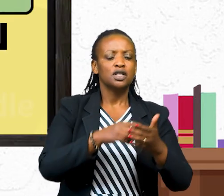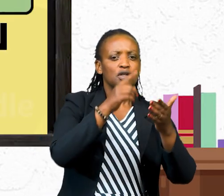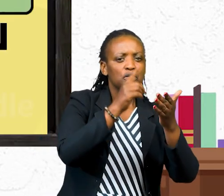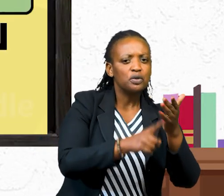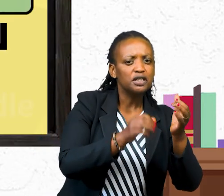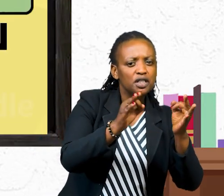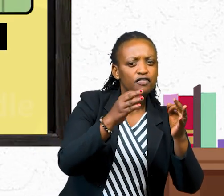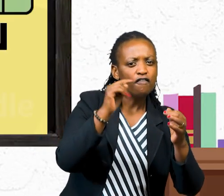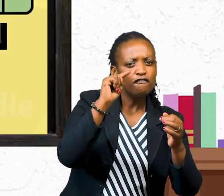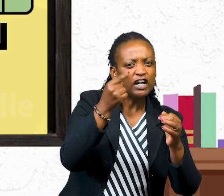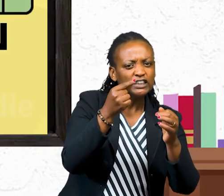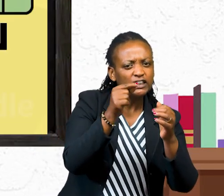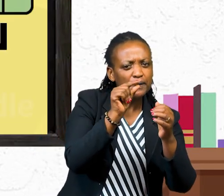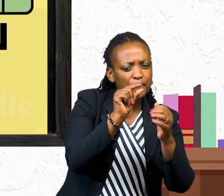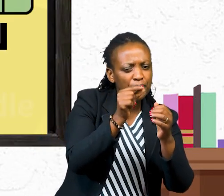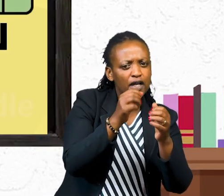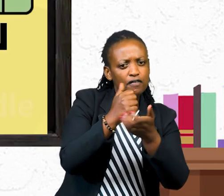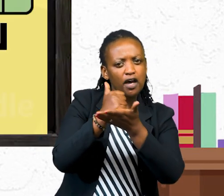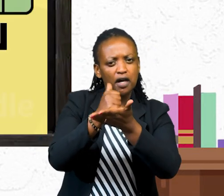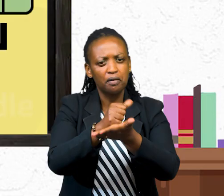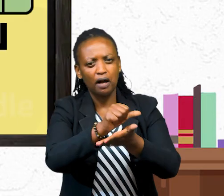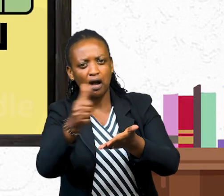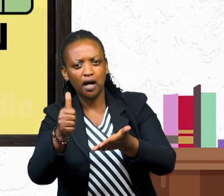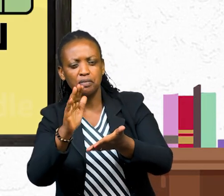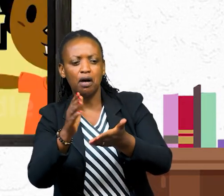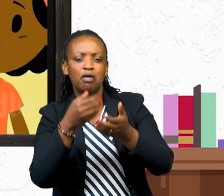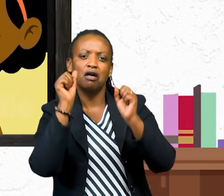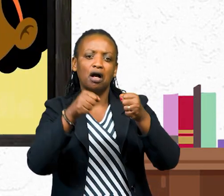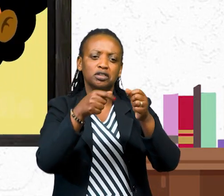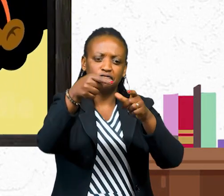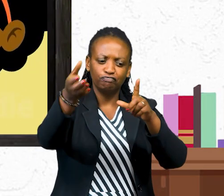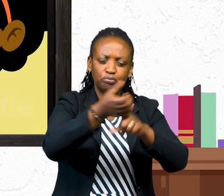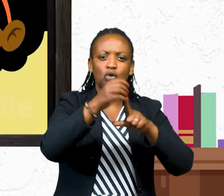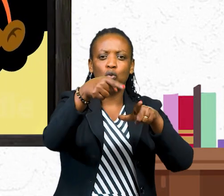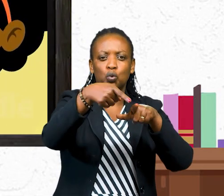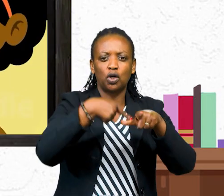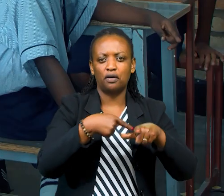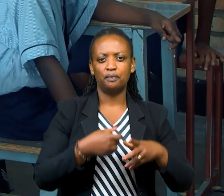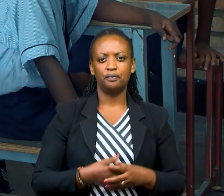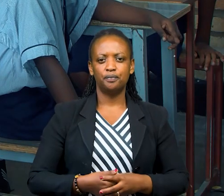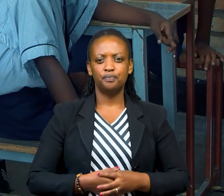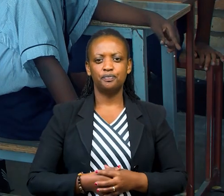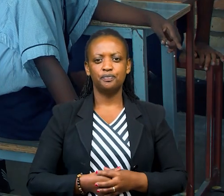Let's practice using inches first by helping out our friend Nora.